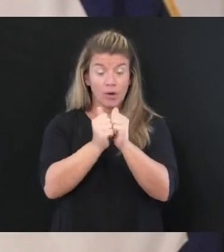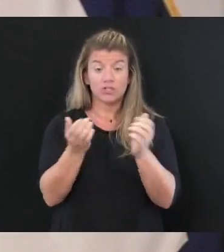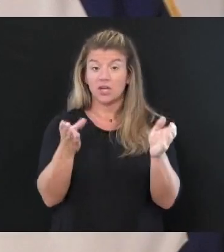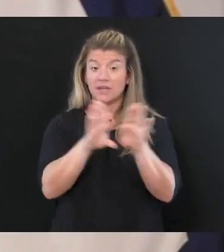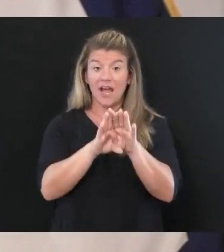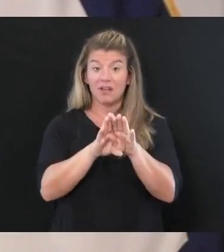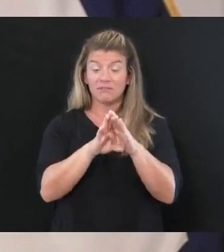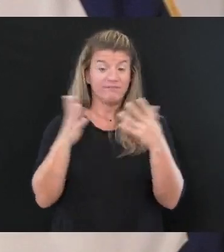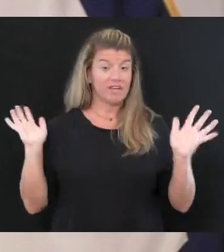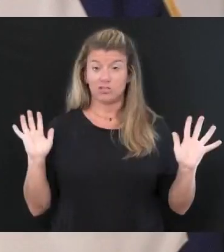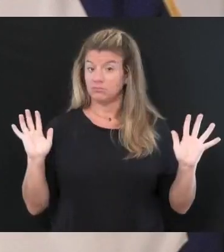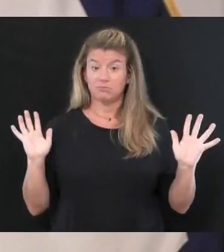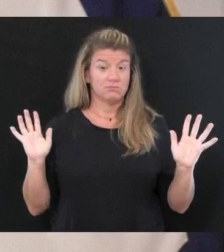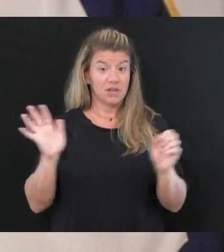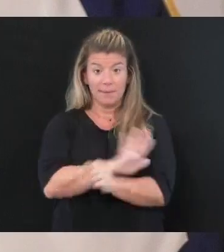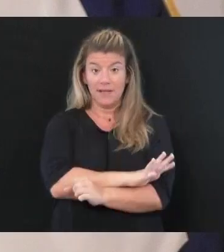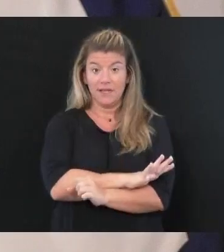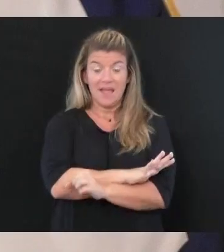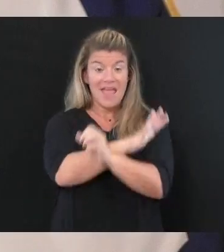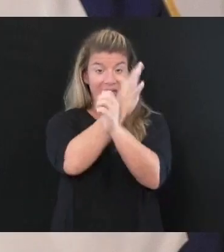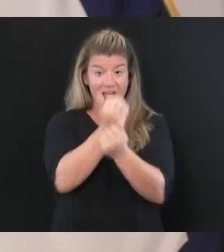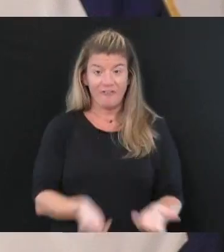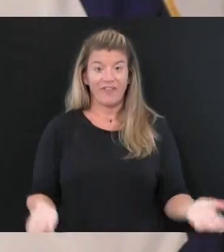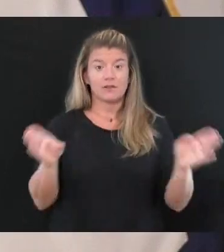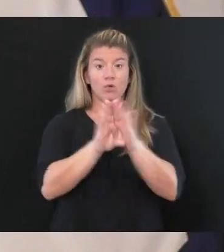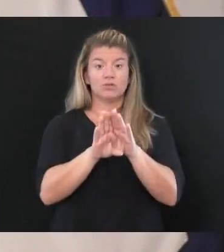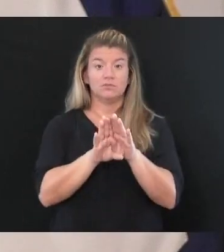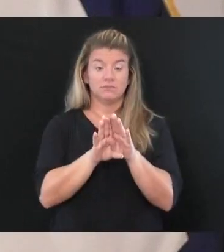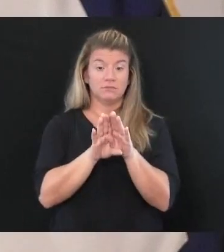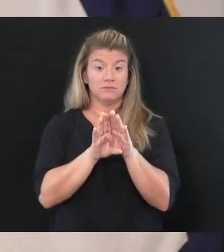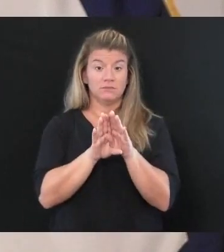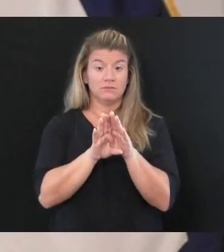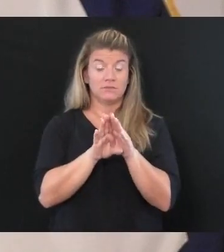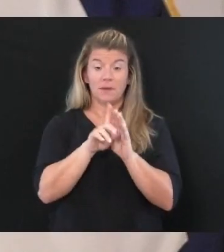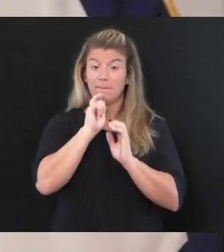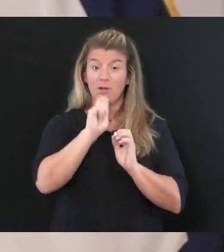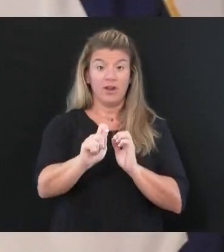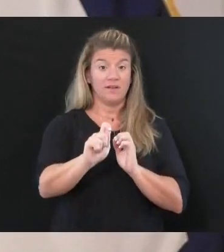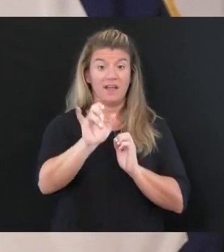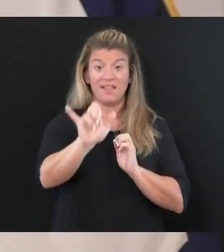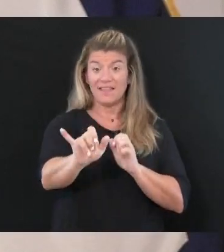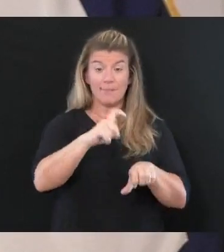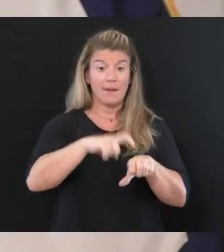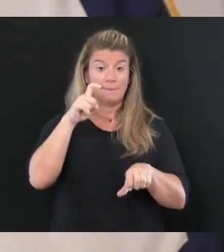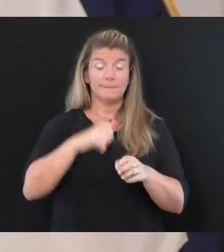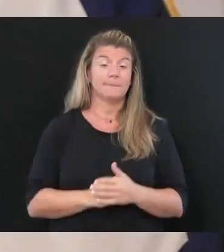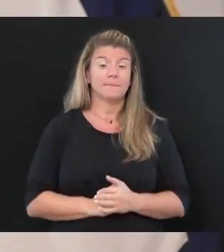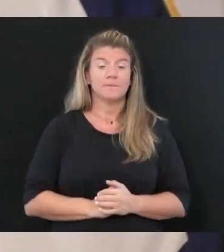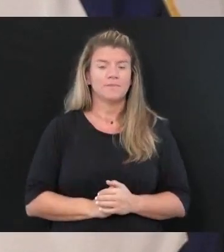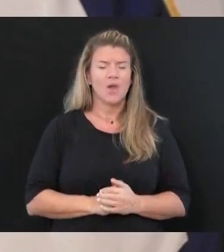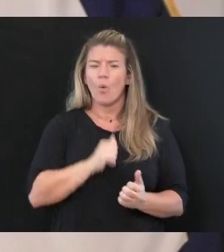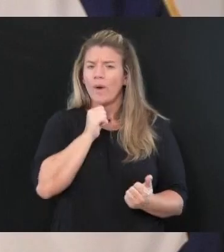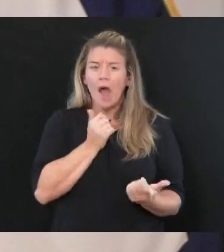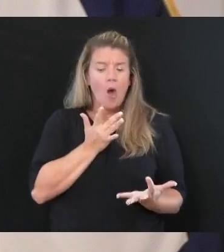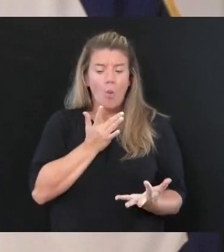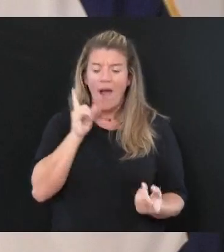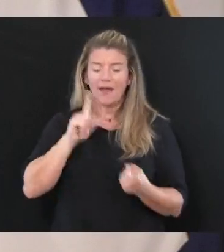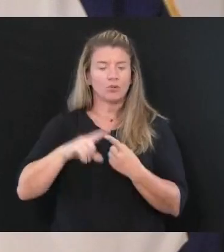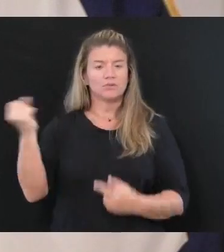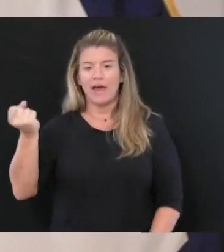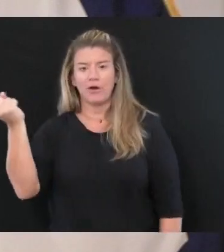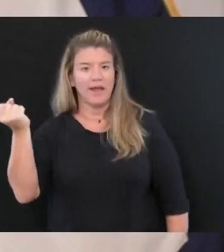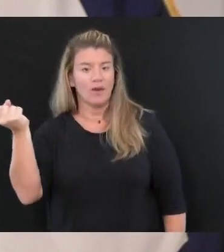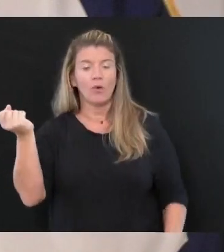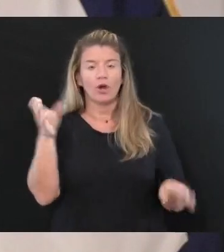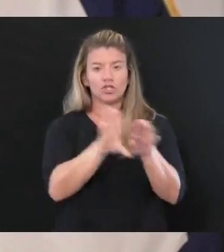entirety. Everything shuts down right at that moment. We don't wait till Saturday, we shut